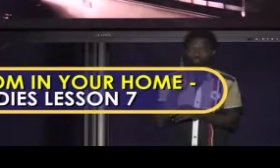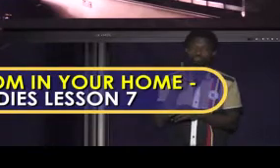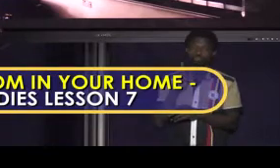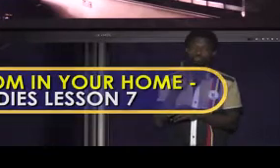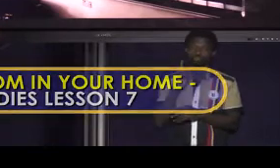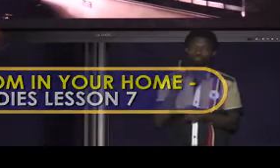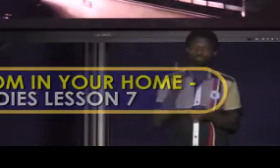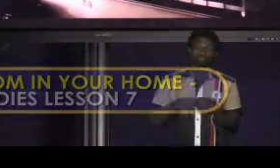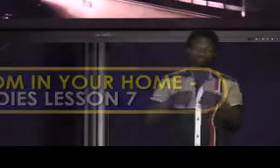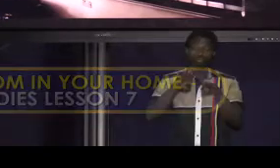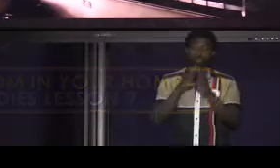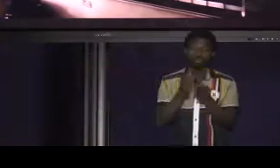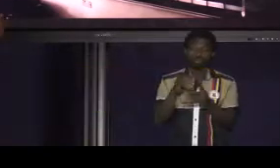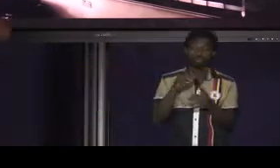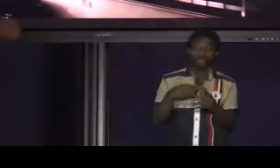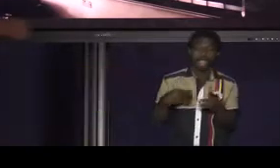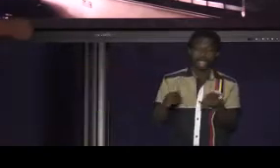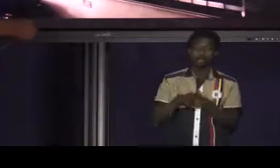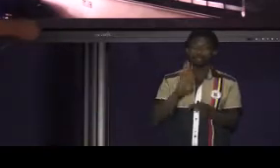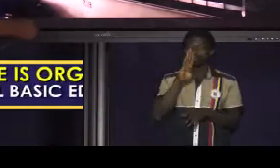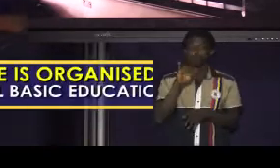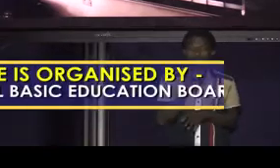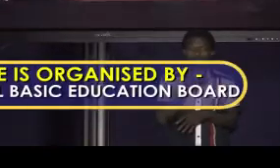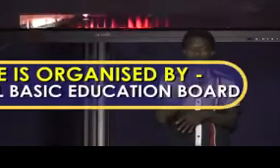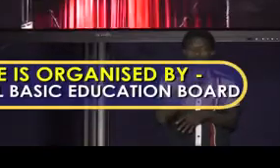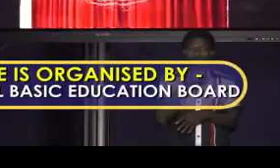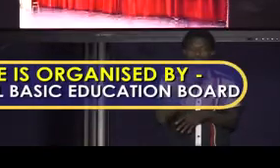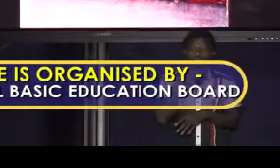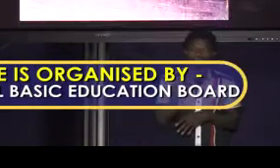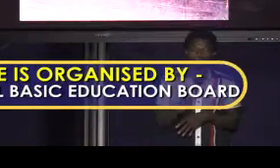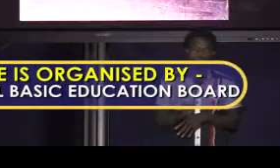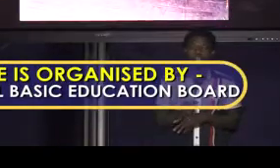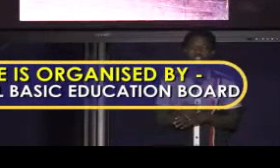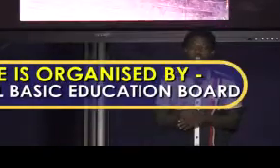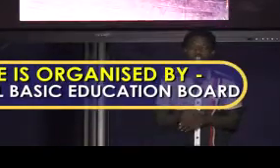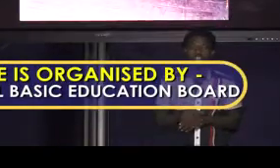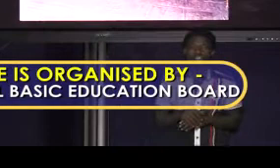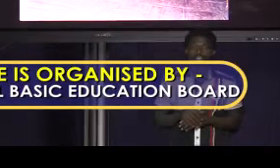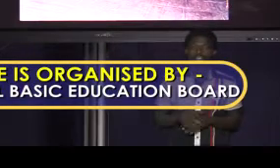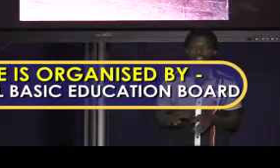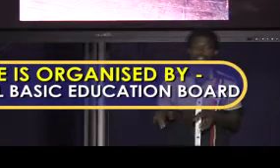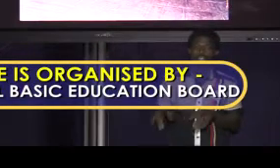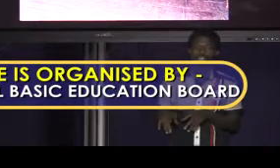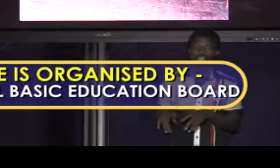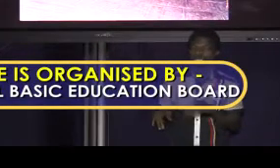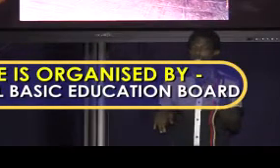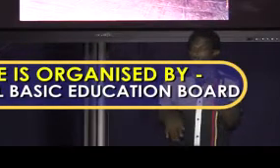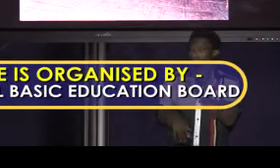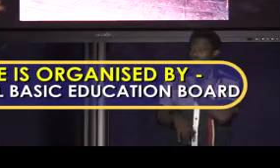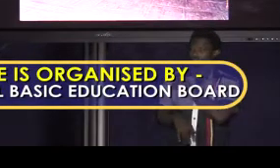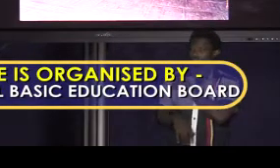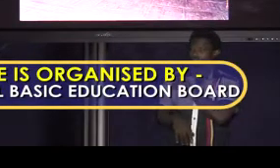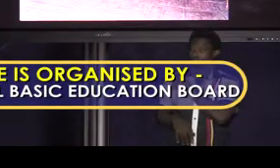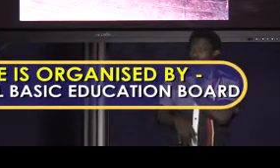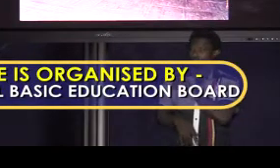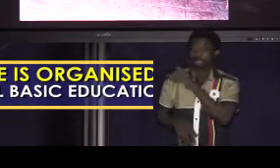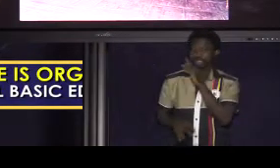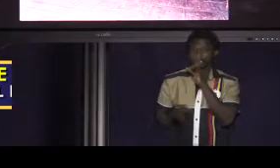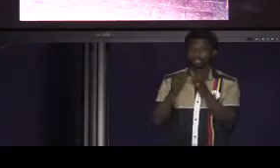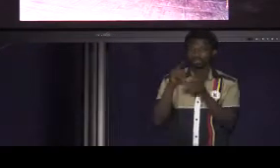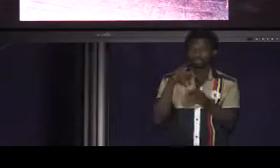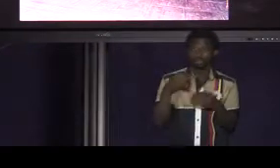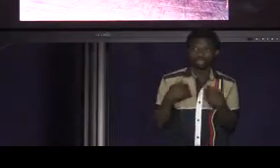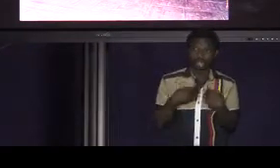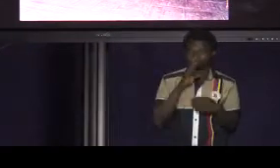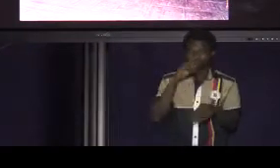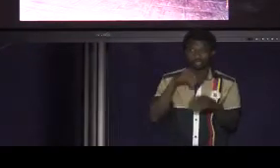will open, and you can also use to close the curtain also. Likewise, at the theaters, if you have been there